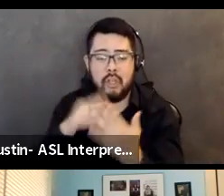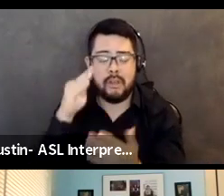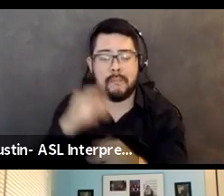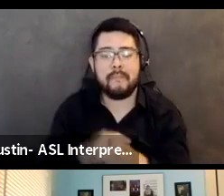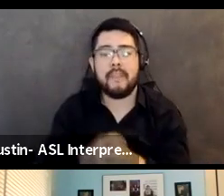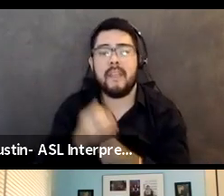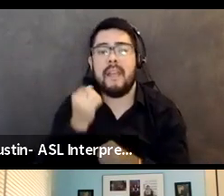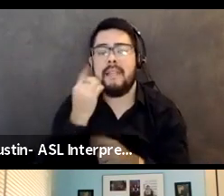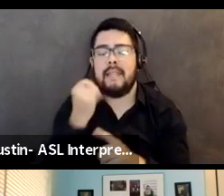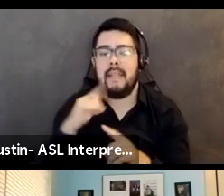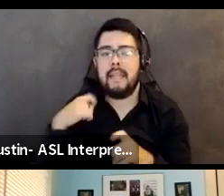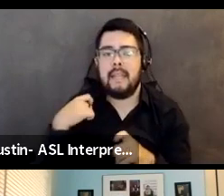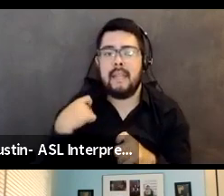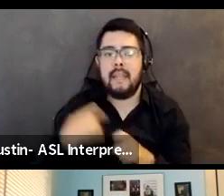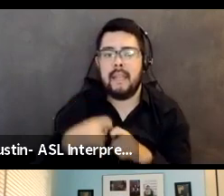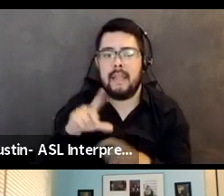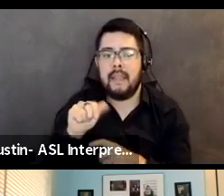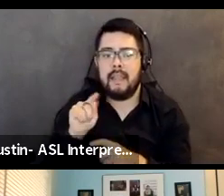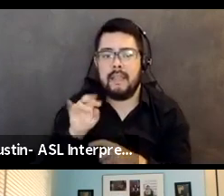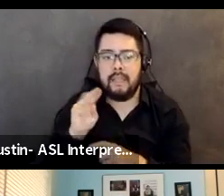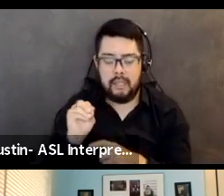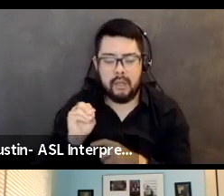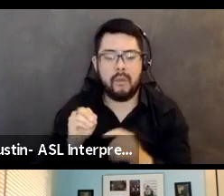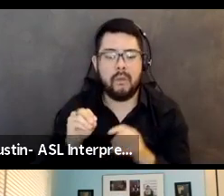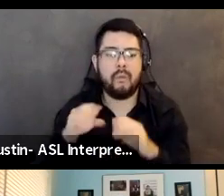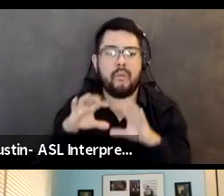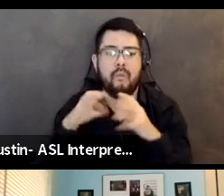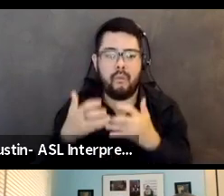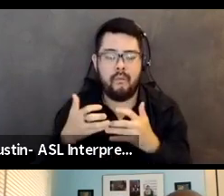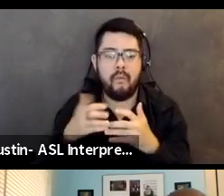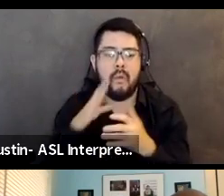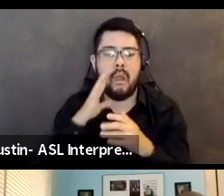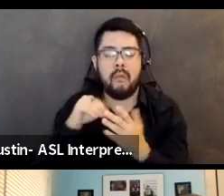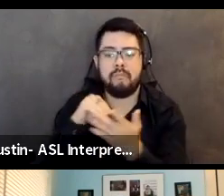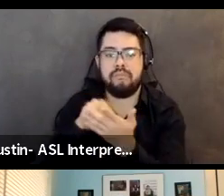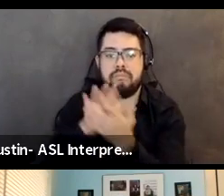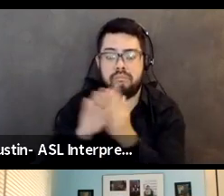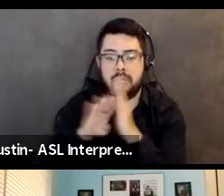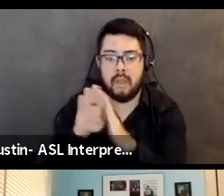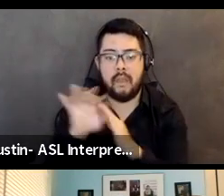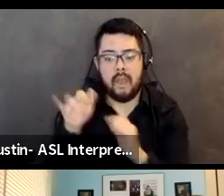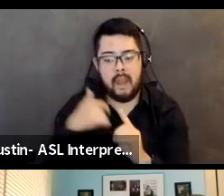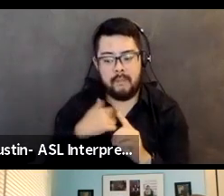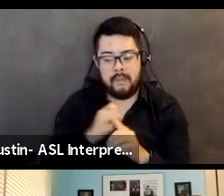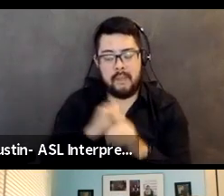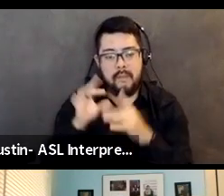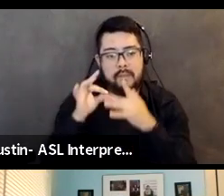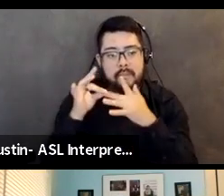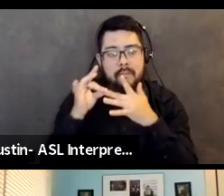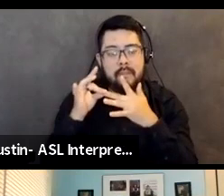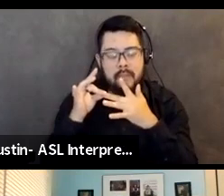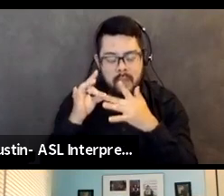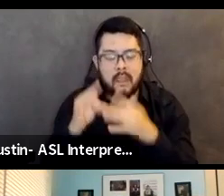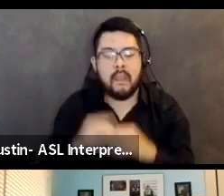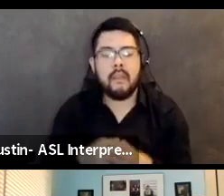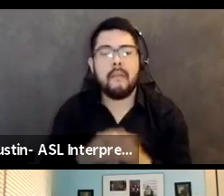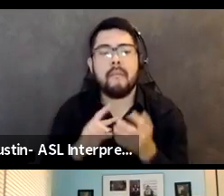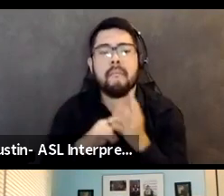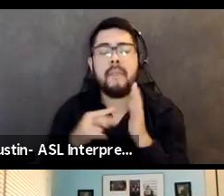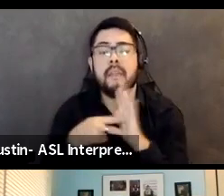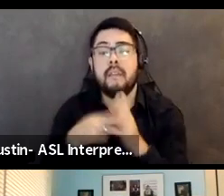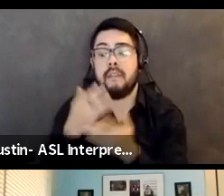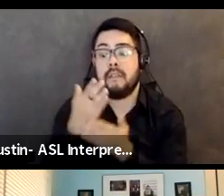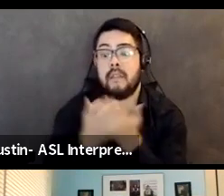forum is going to put a document that i had the pleasure to facilitate a convening where some